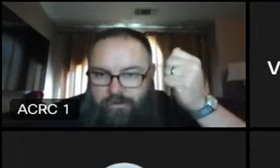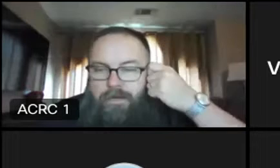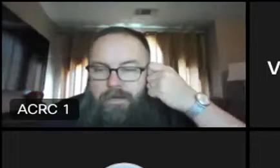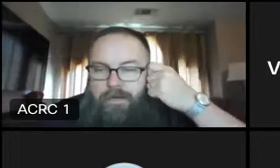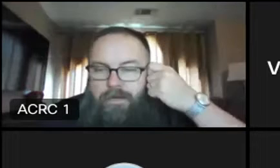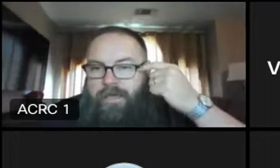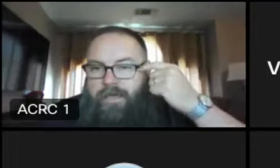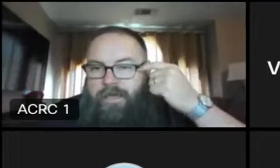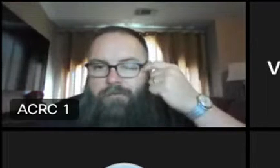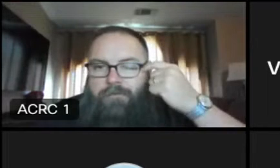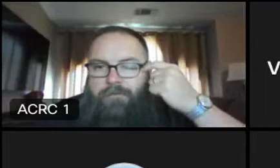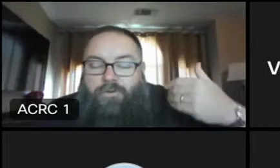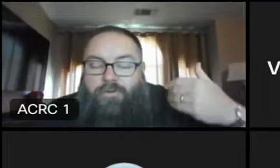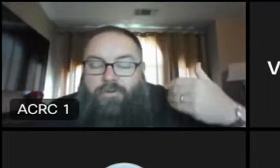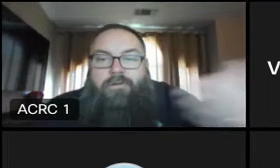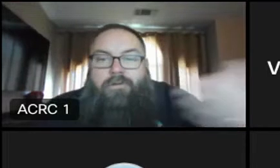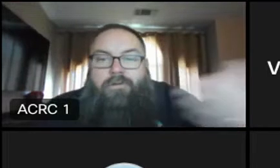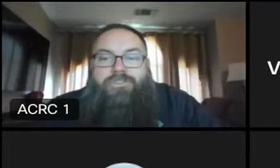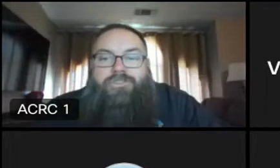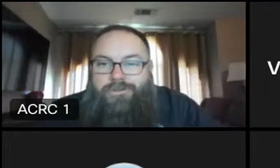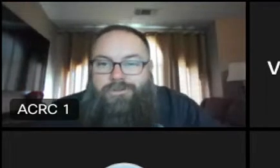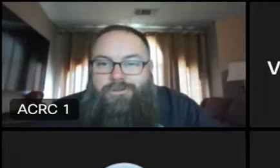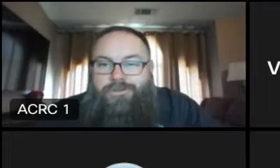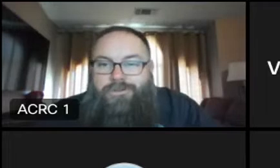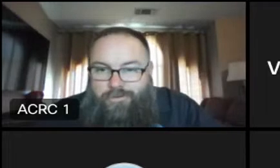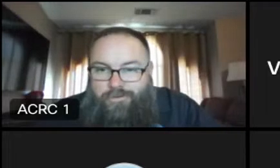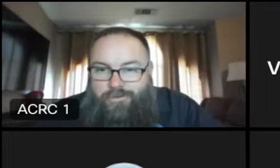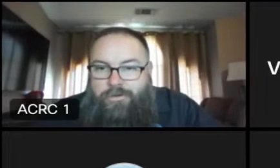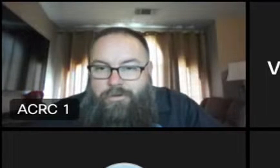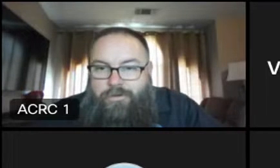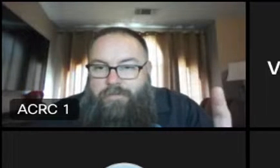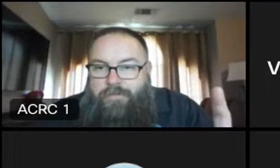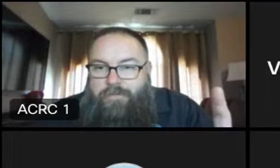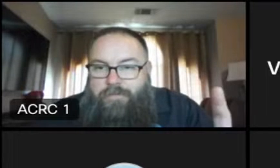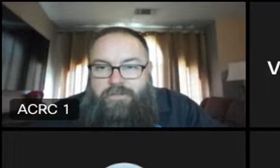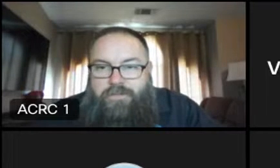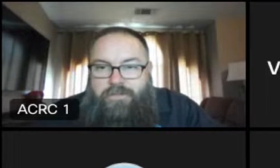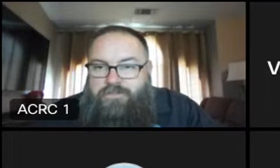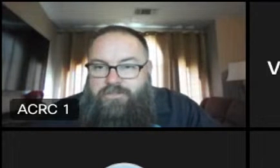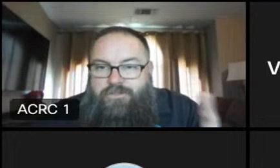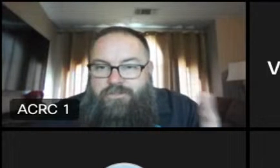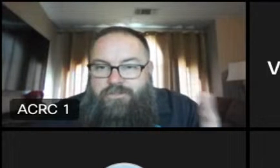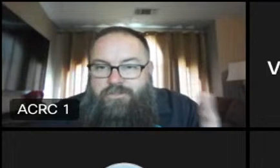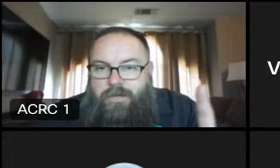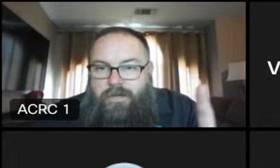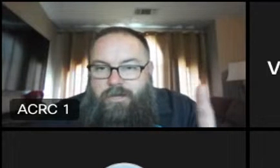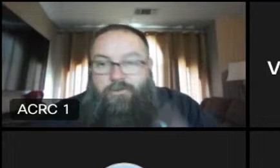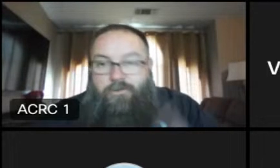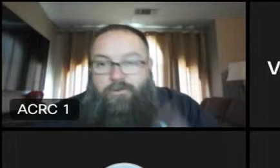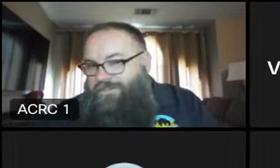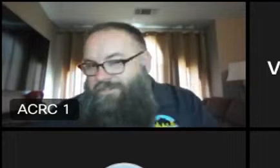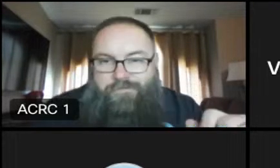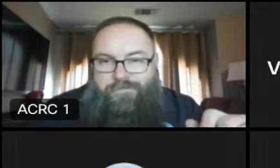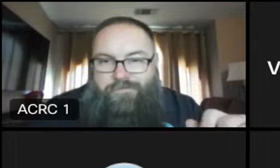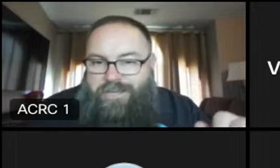issue, and what supports we can provide to you, through this. So, and Jody, I saw your hand up too, so I'm going to get to you